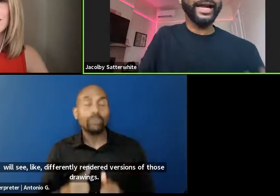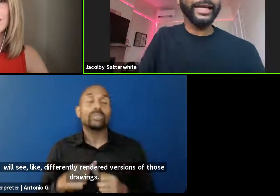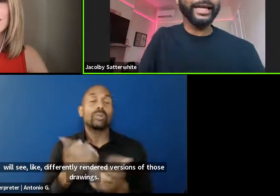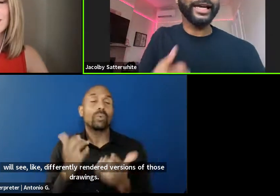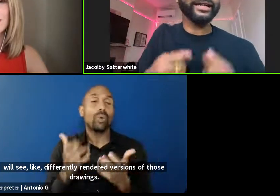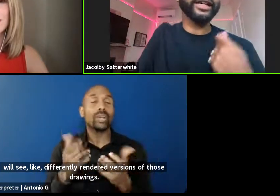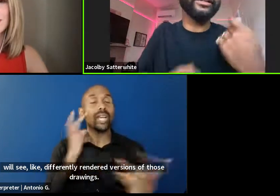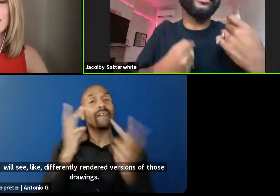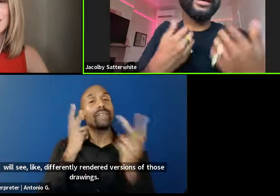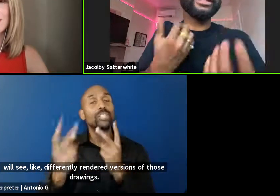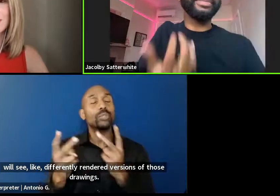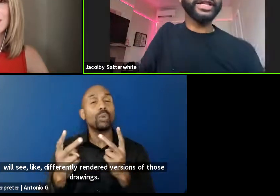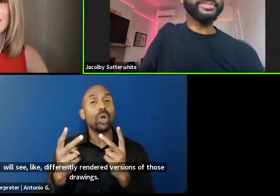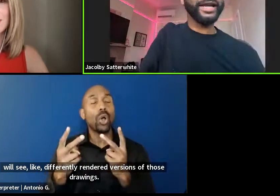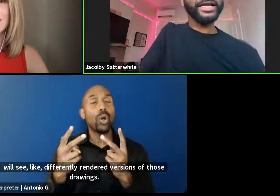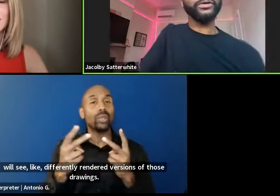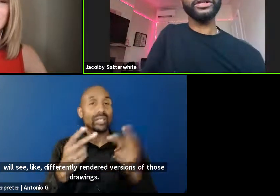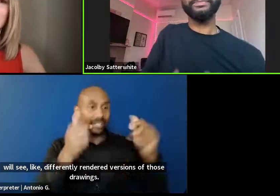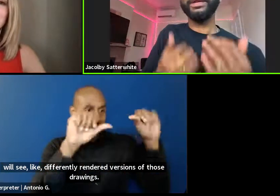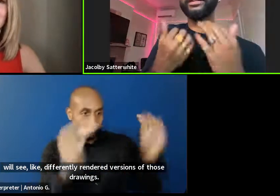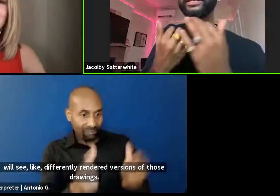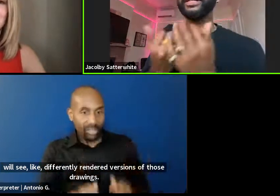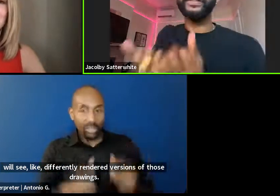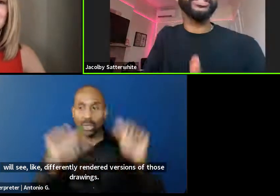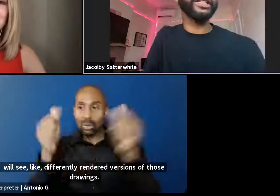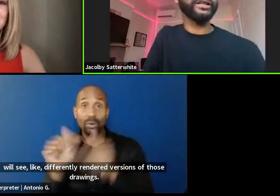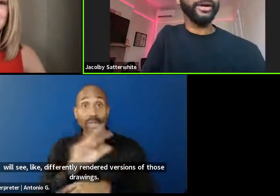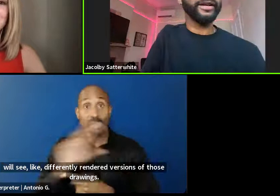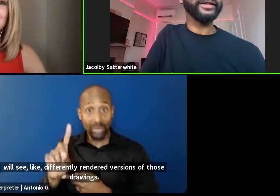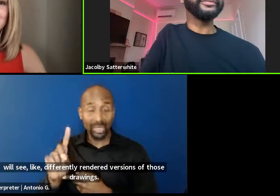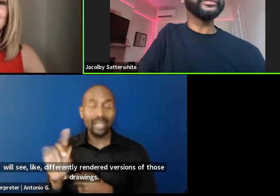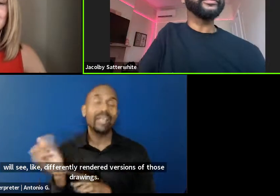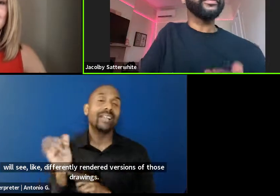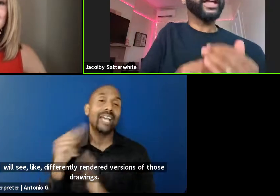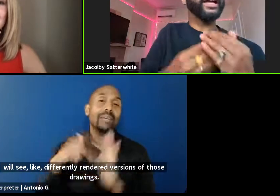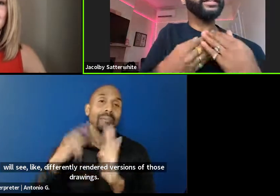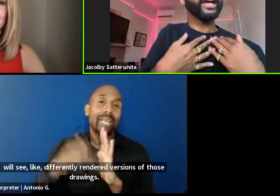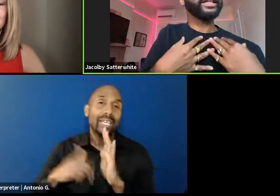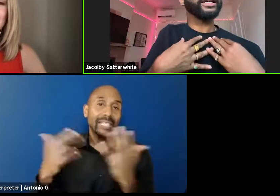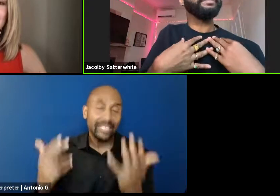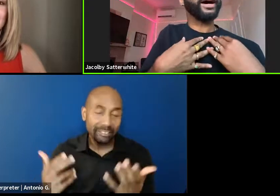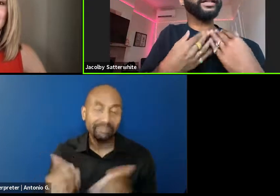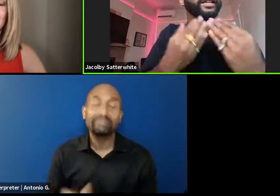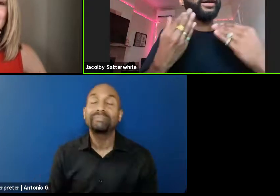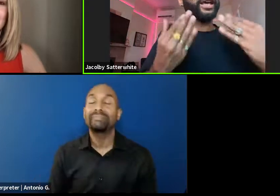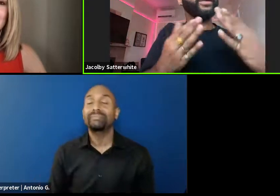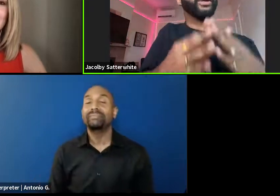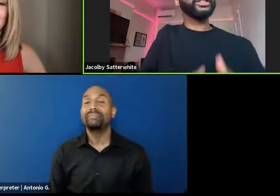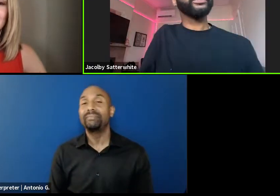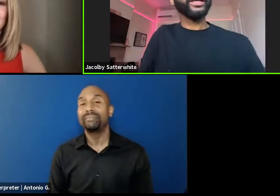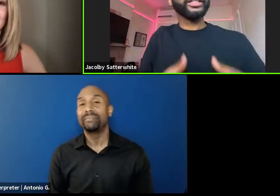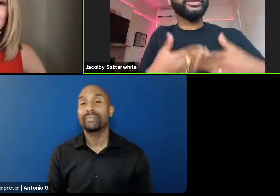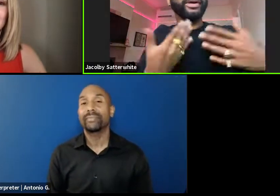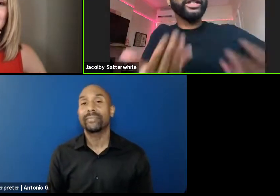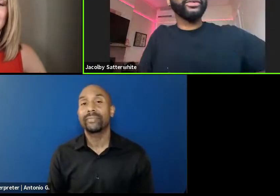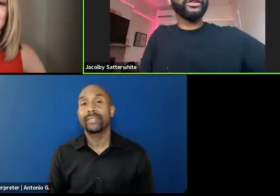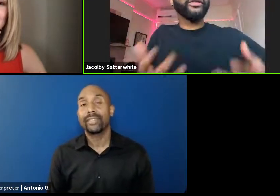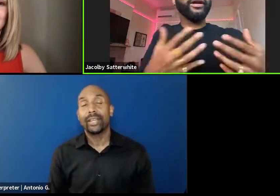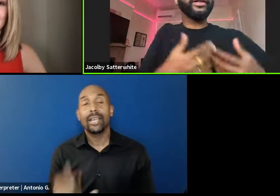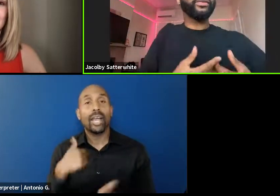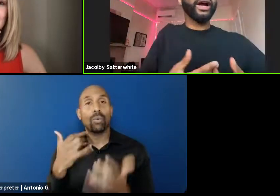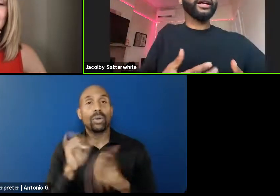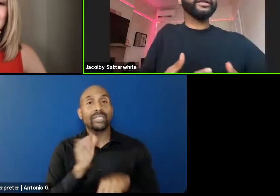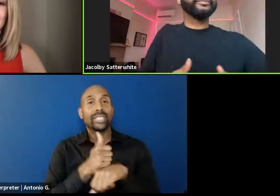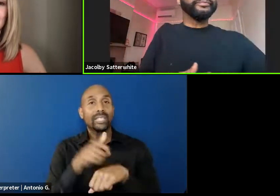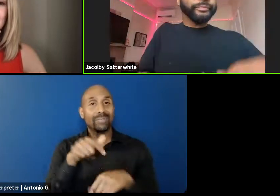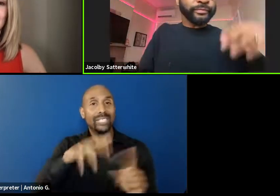like a painting, kind of like a Hieronymus Bosch painting or Piero della Francesca painting. And I can and I wanted to create this space with the